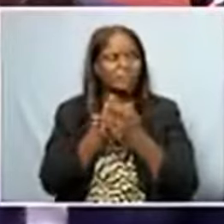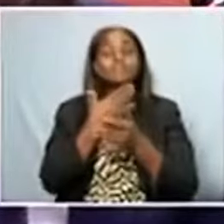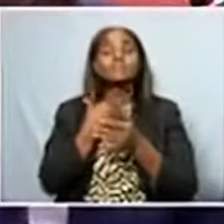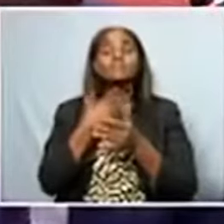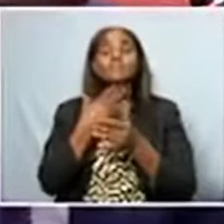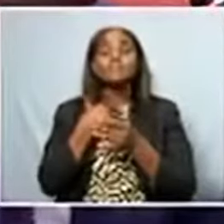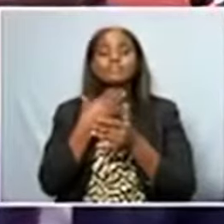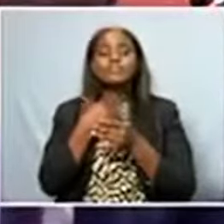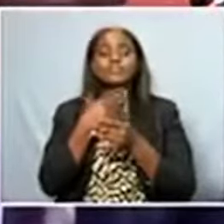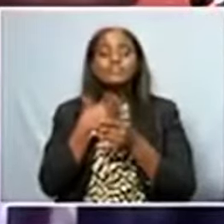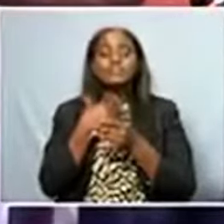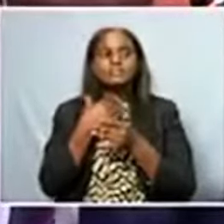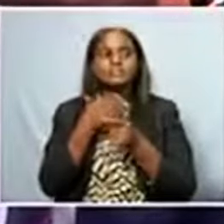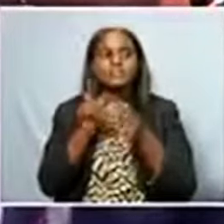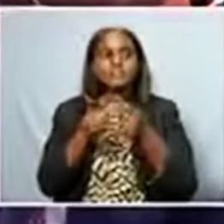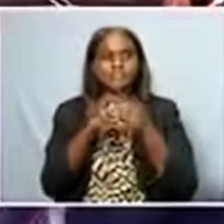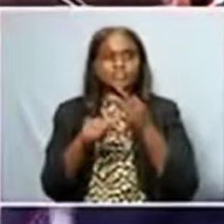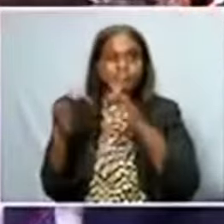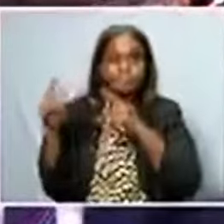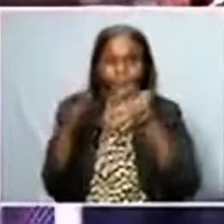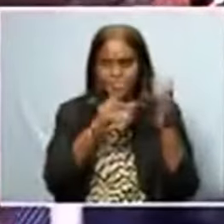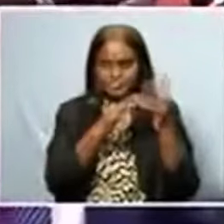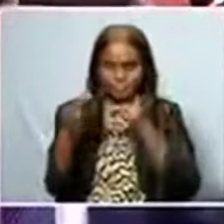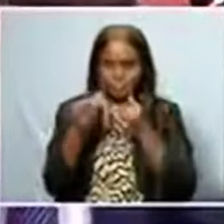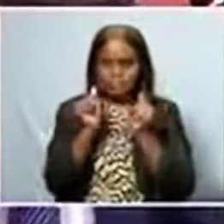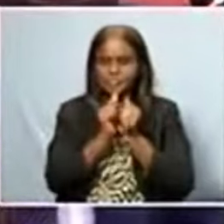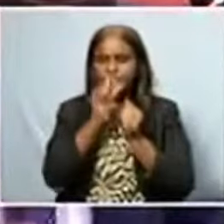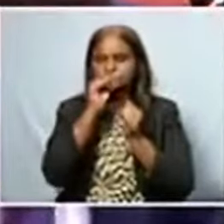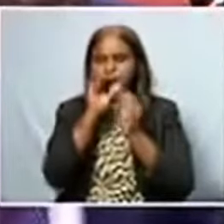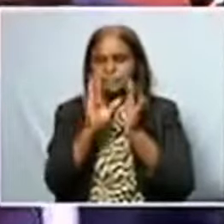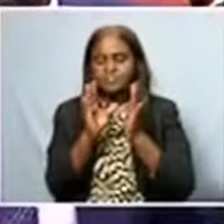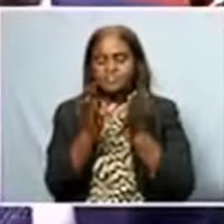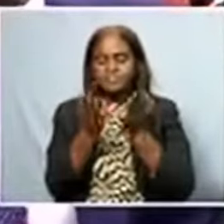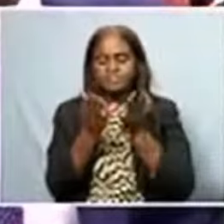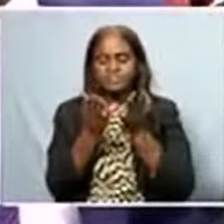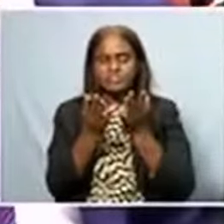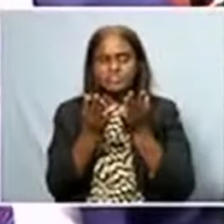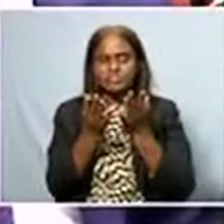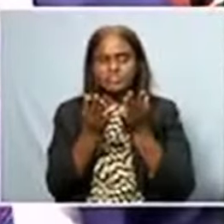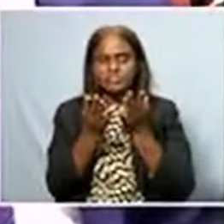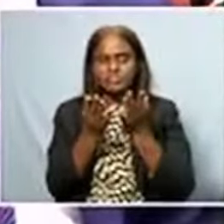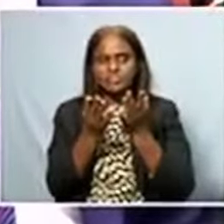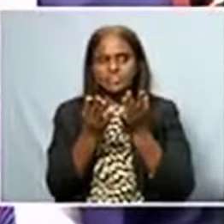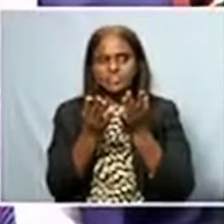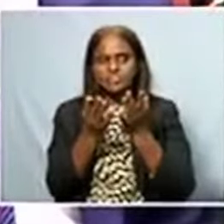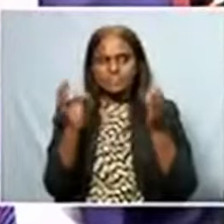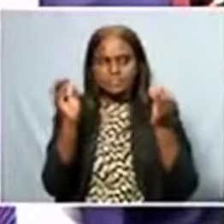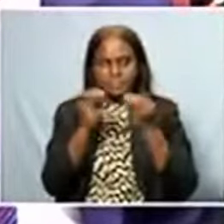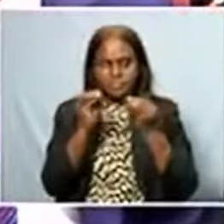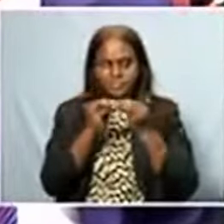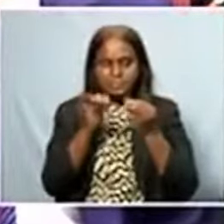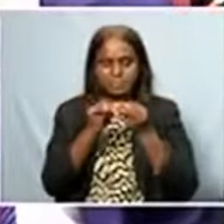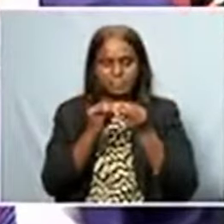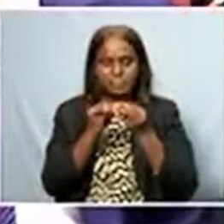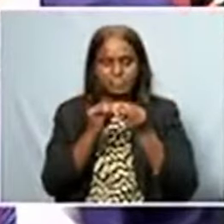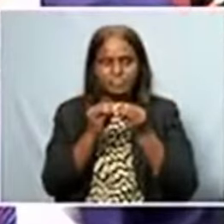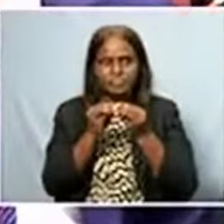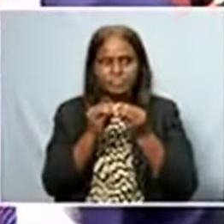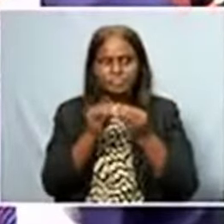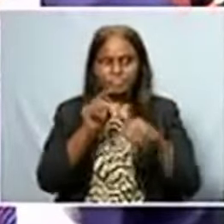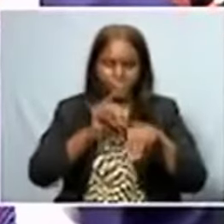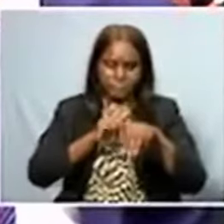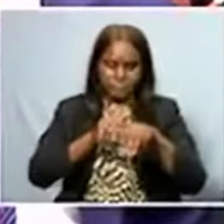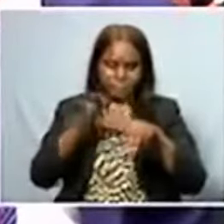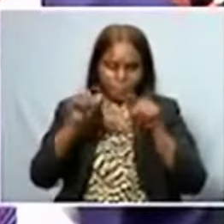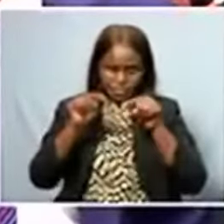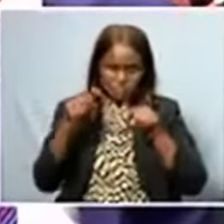appetite to be arguing with the presiding officers expending it, the variable time of